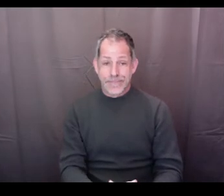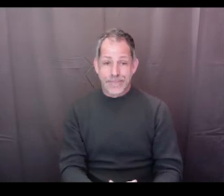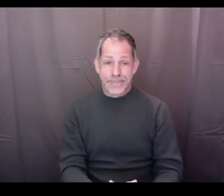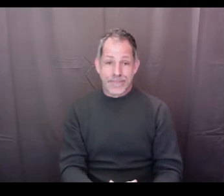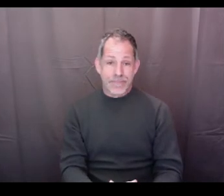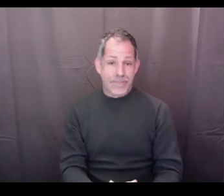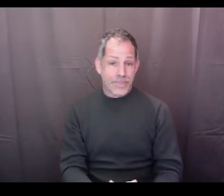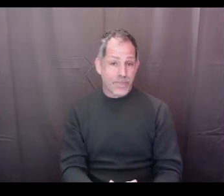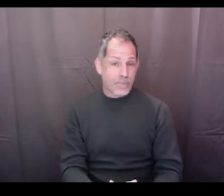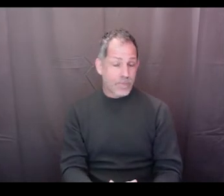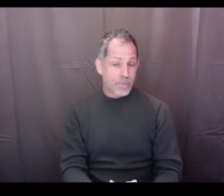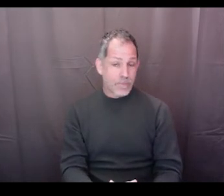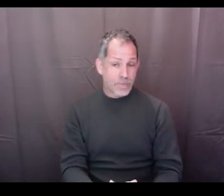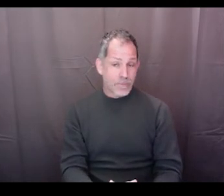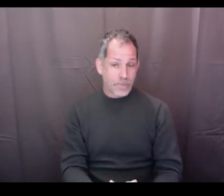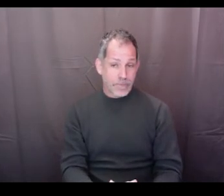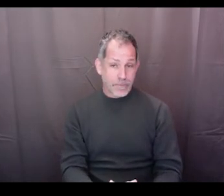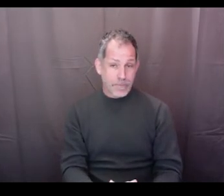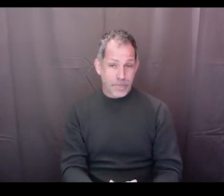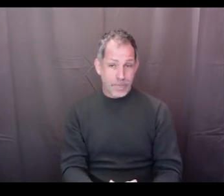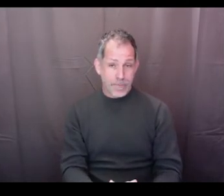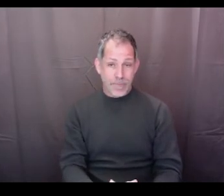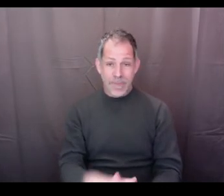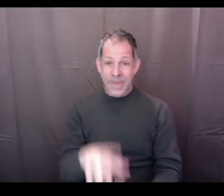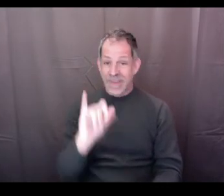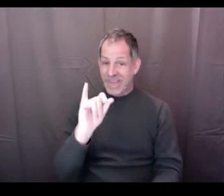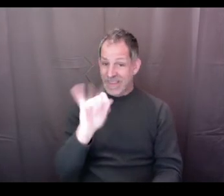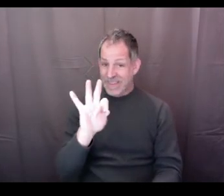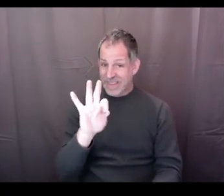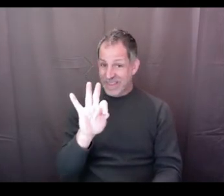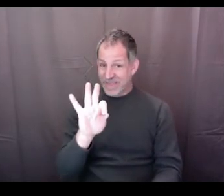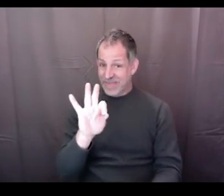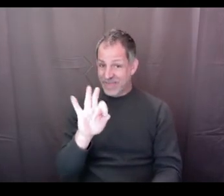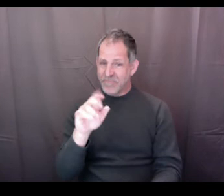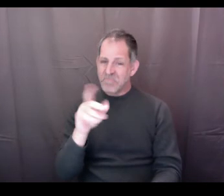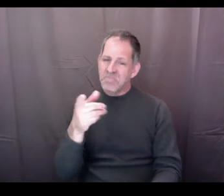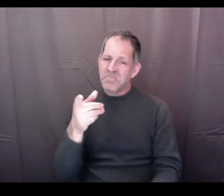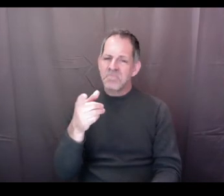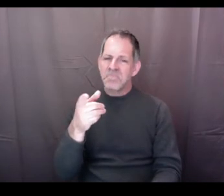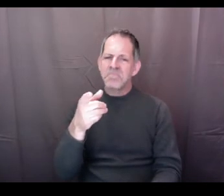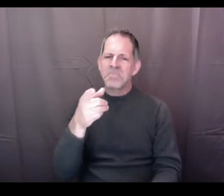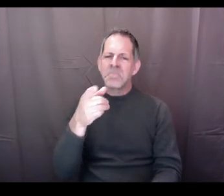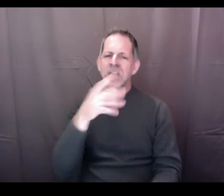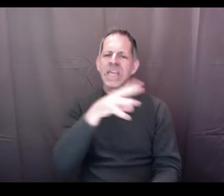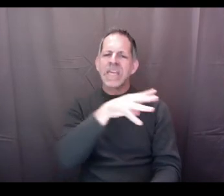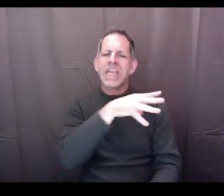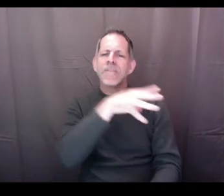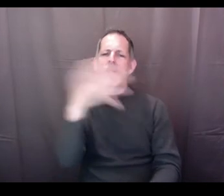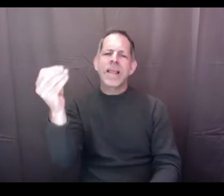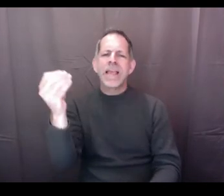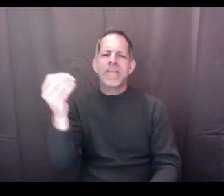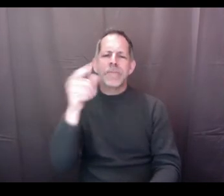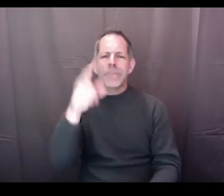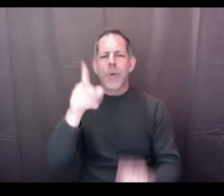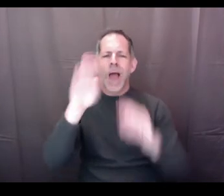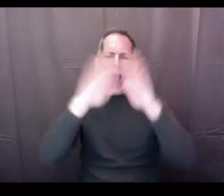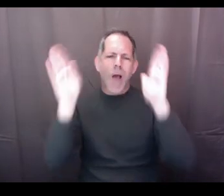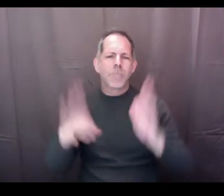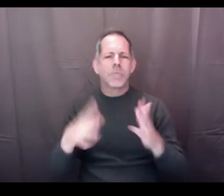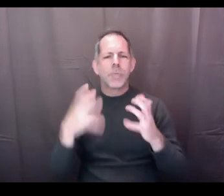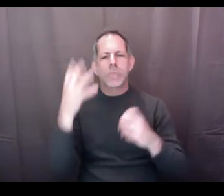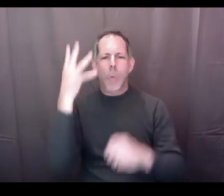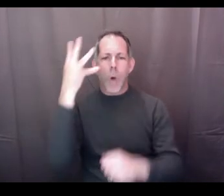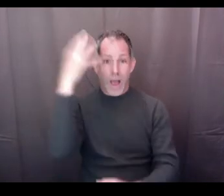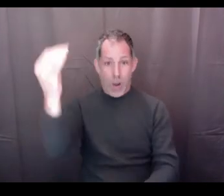if you think of it, every trip we make out of the home, we're sort of adding a chip, if you will, to